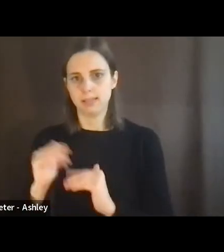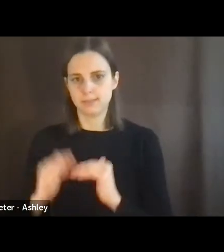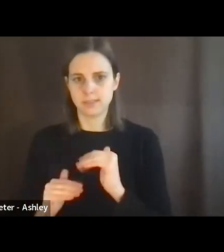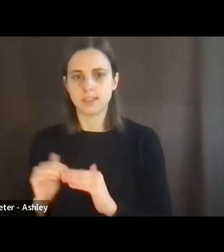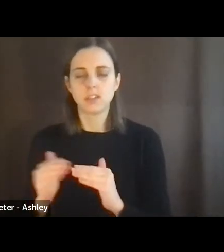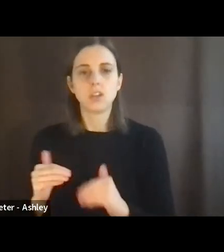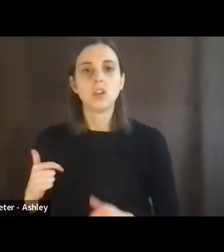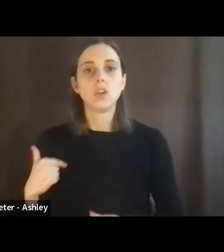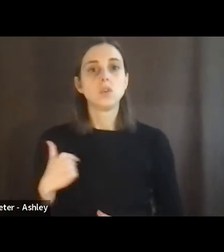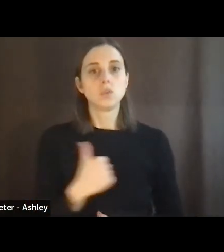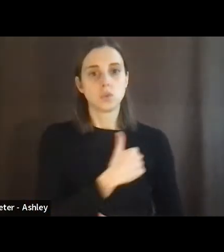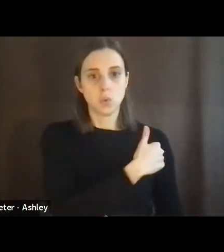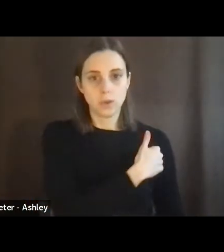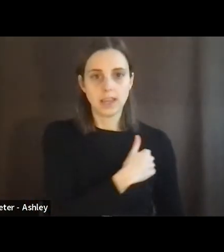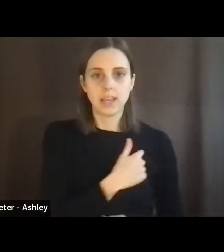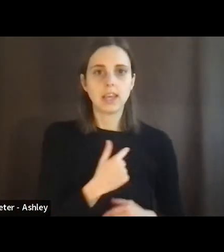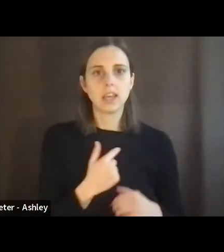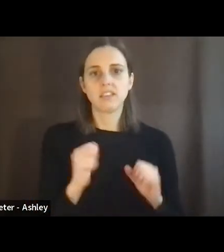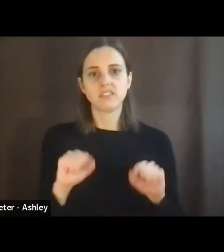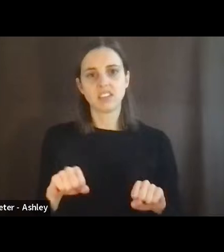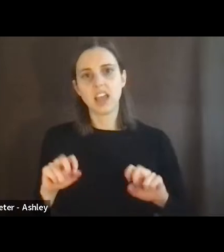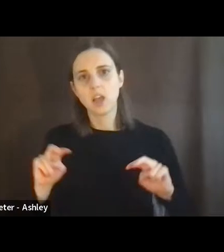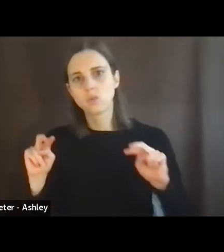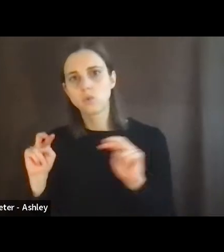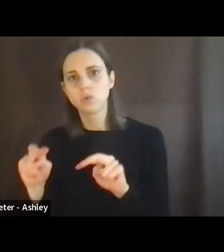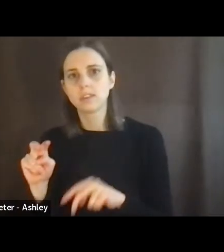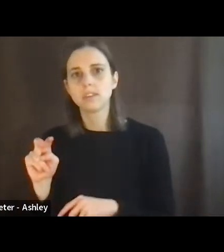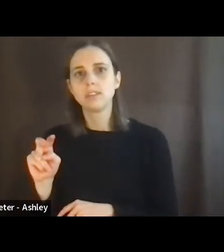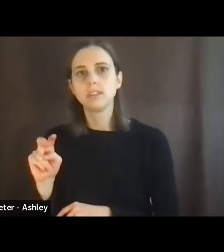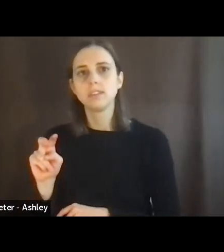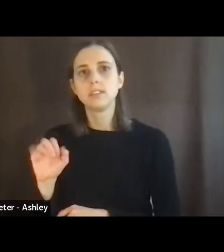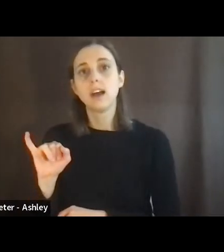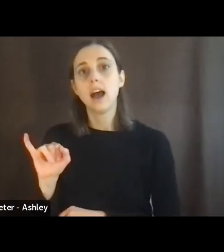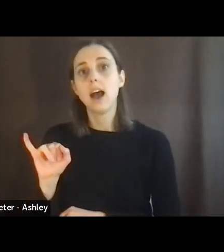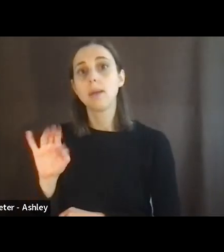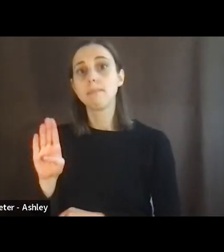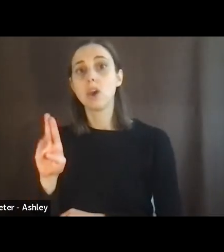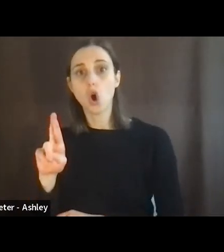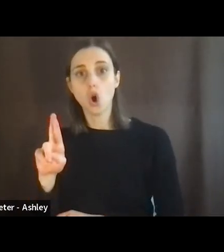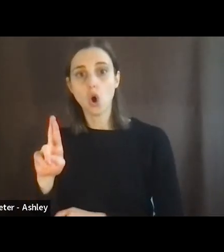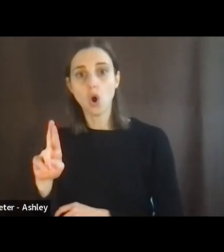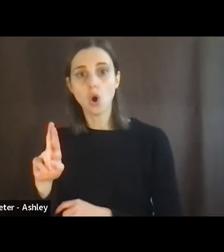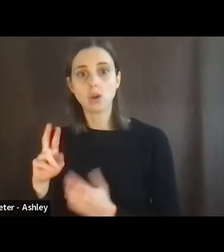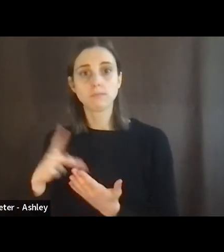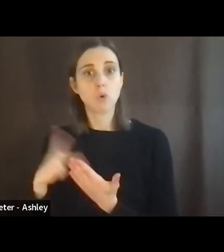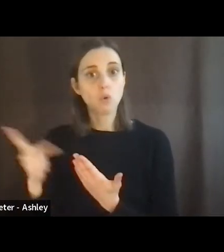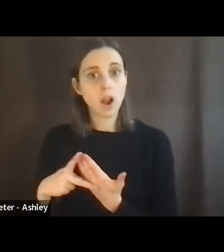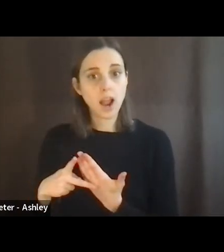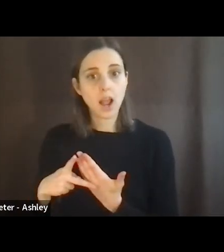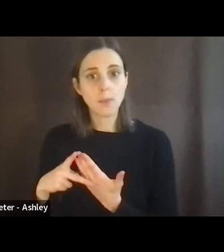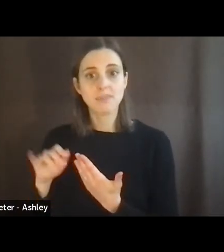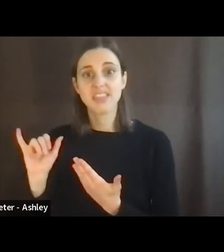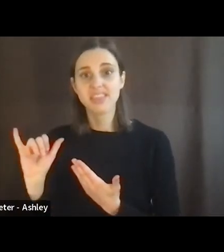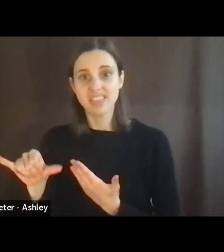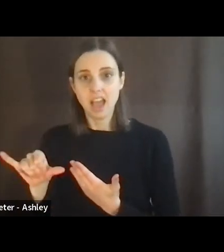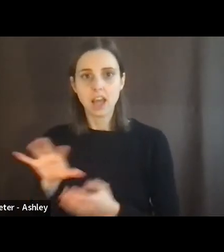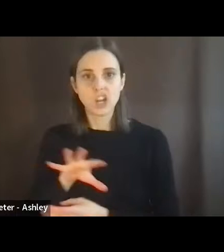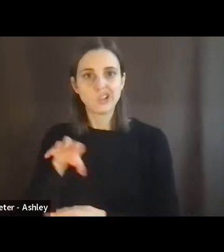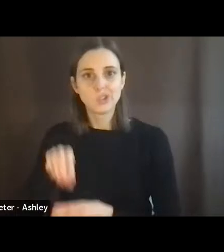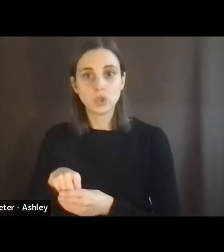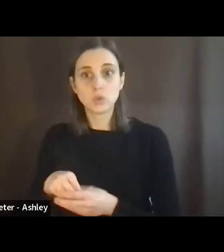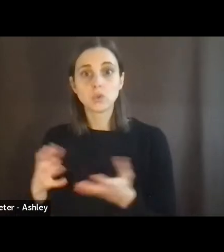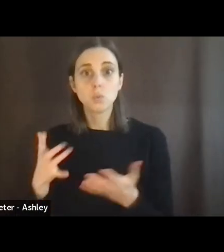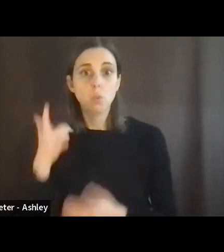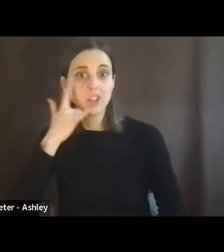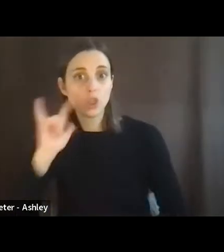our project out, take out the IBR program out of it. So you have a with and without. So the only difference is our